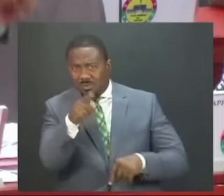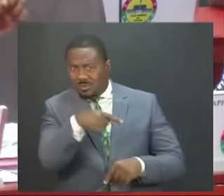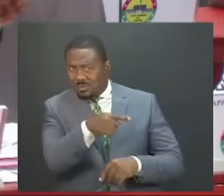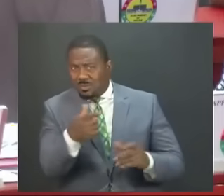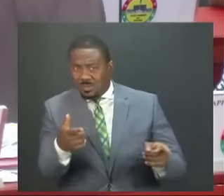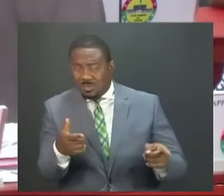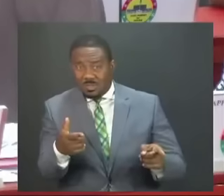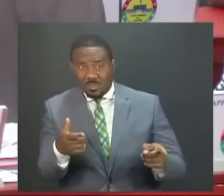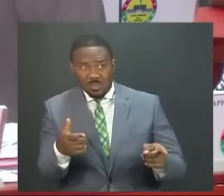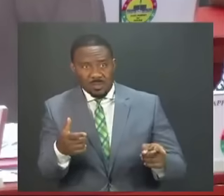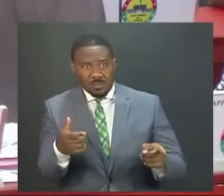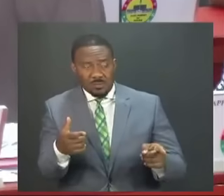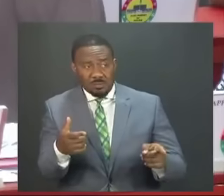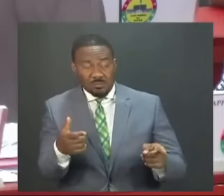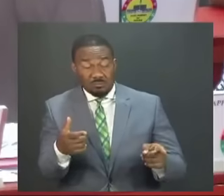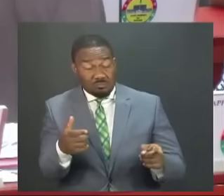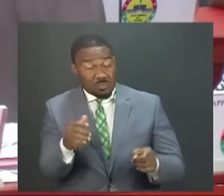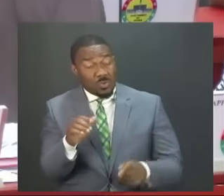Esabatokonu otious.